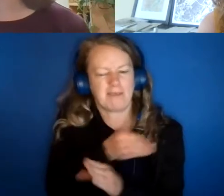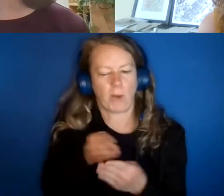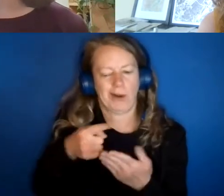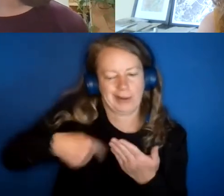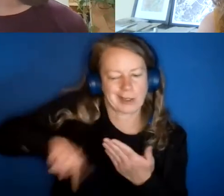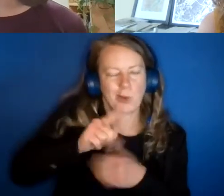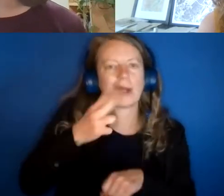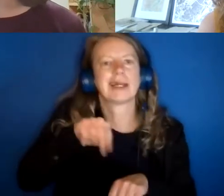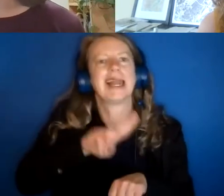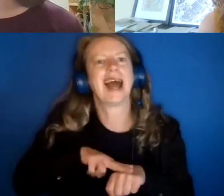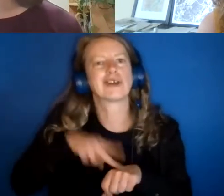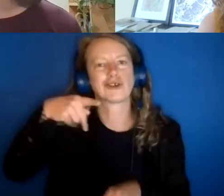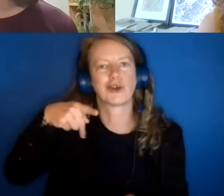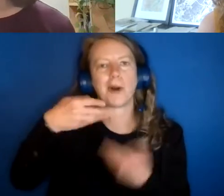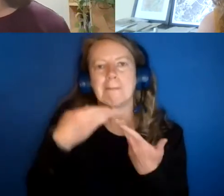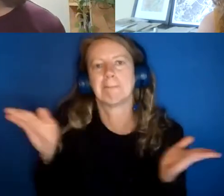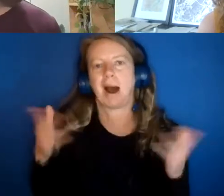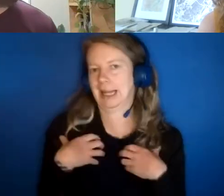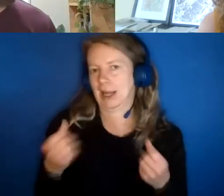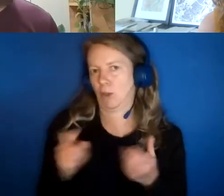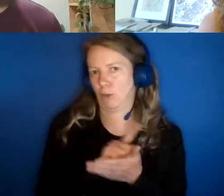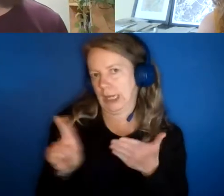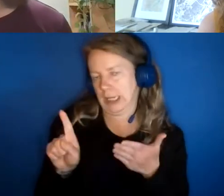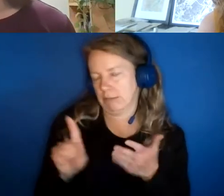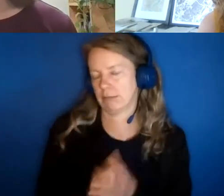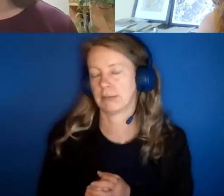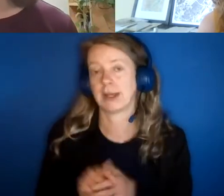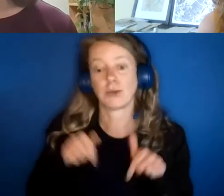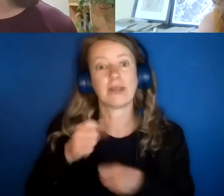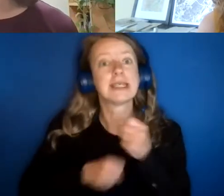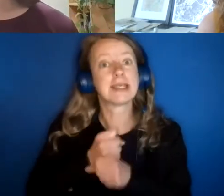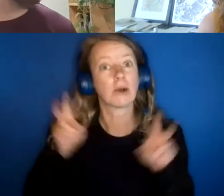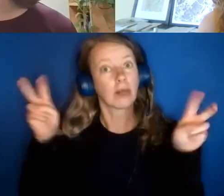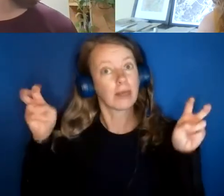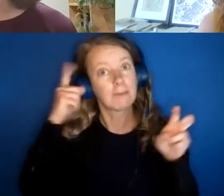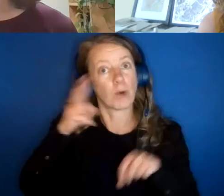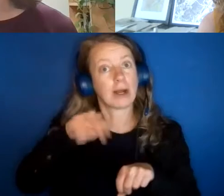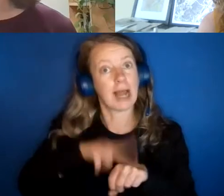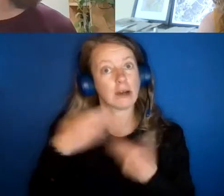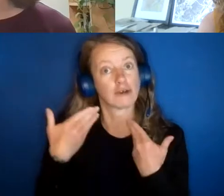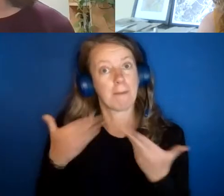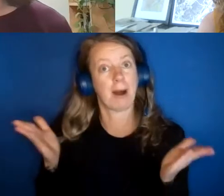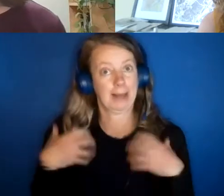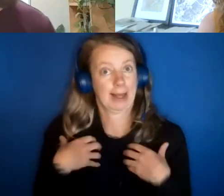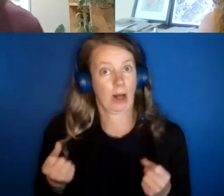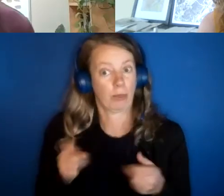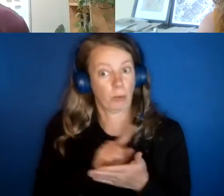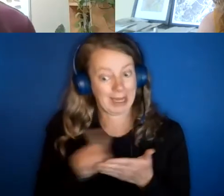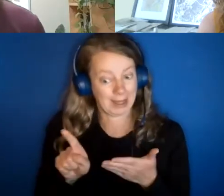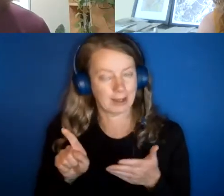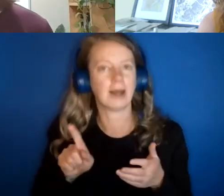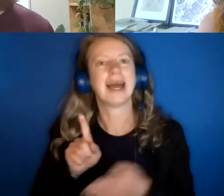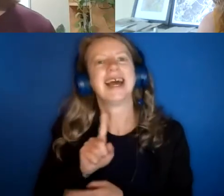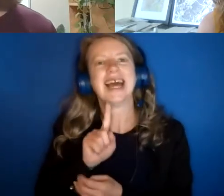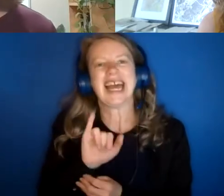4th. This year, the theme for National Public Health Week is Public Health is Where You Are. And it's intended